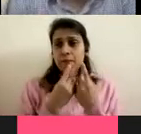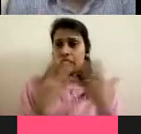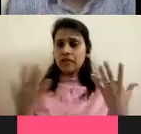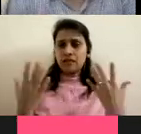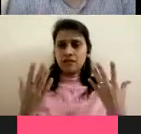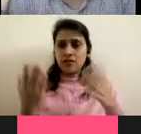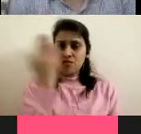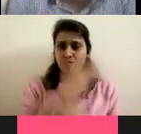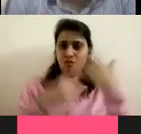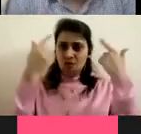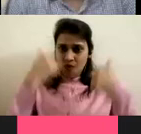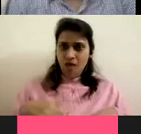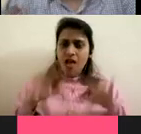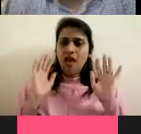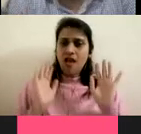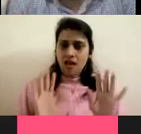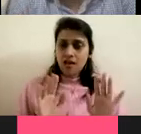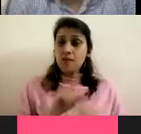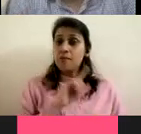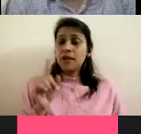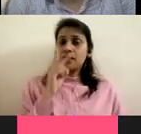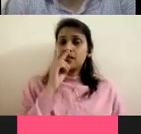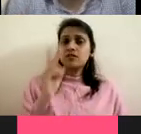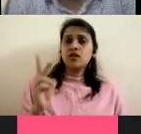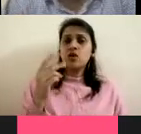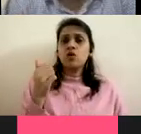deformity in the body, but still there would be